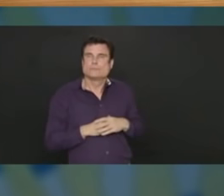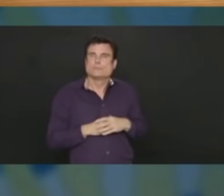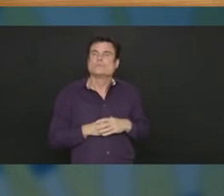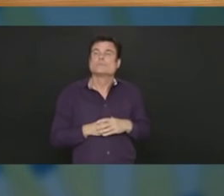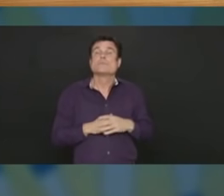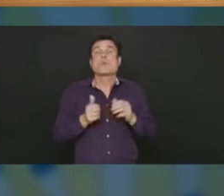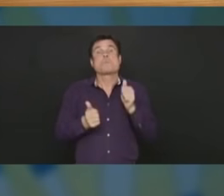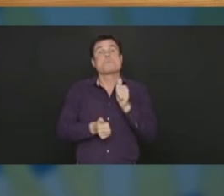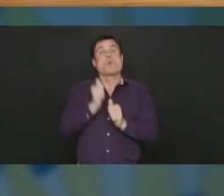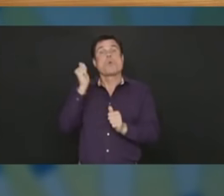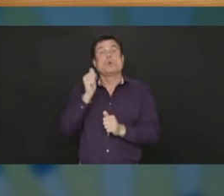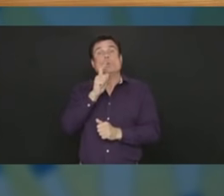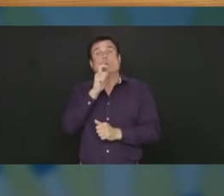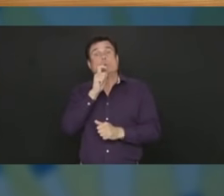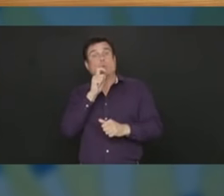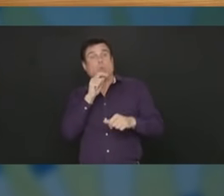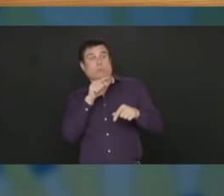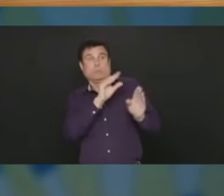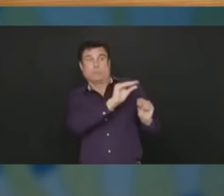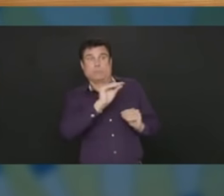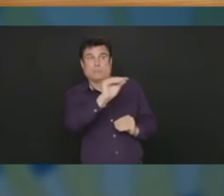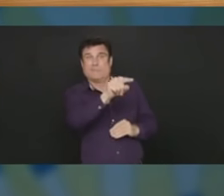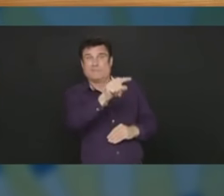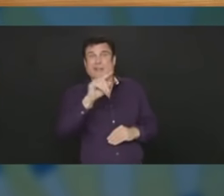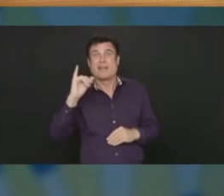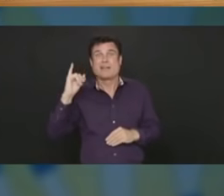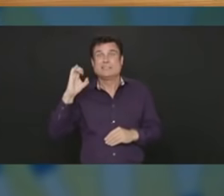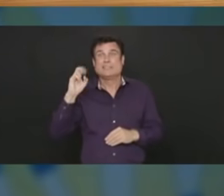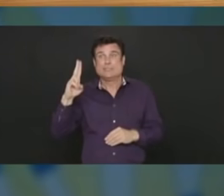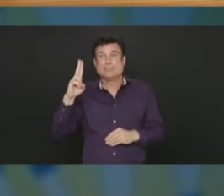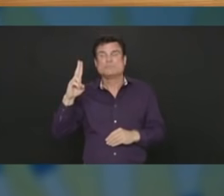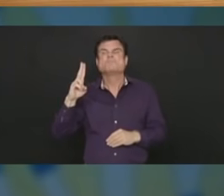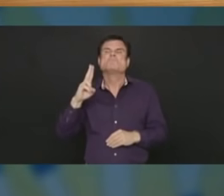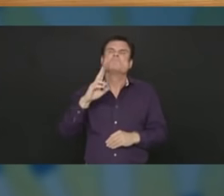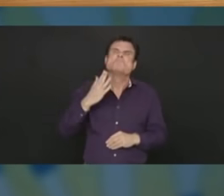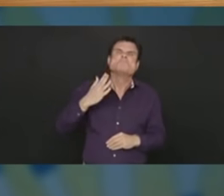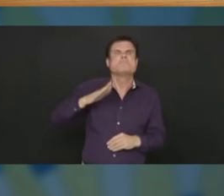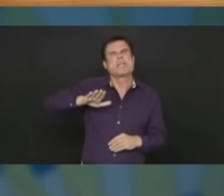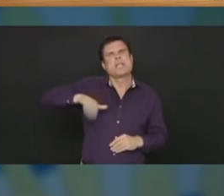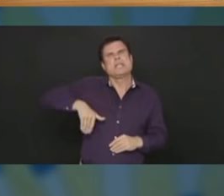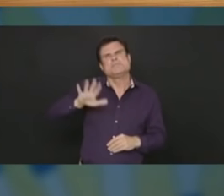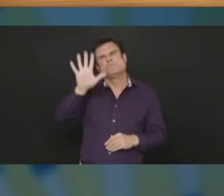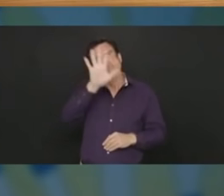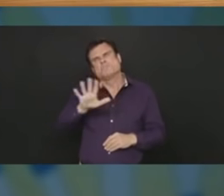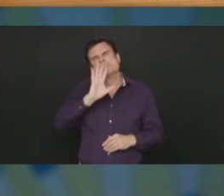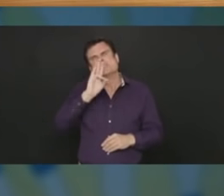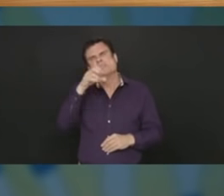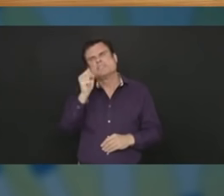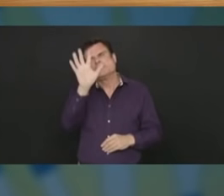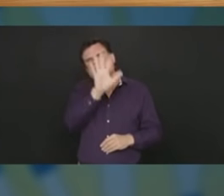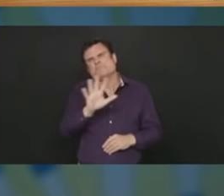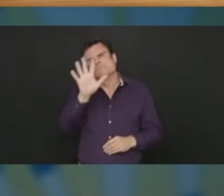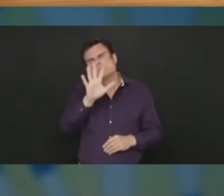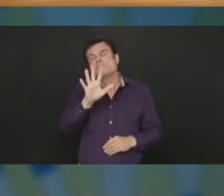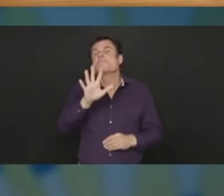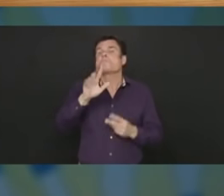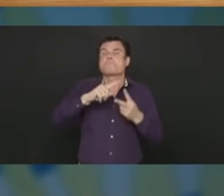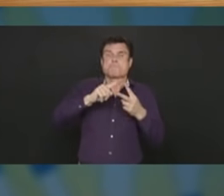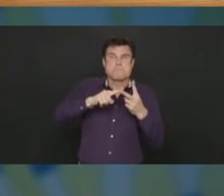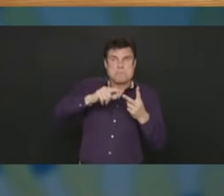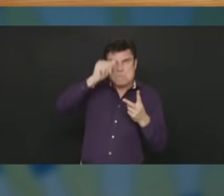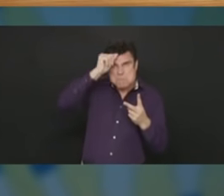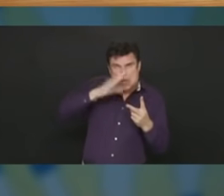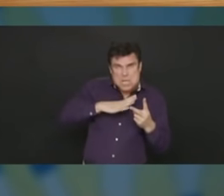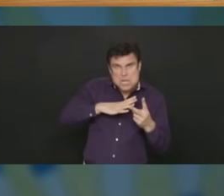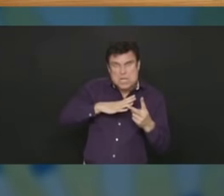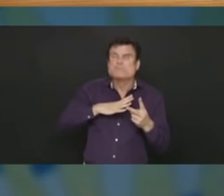women required that critical care. I will also point out, though, that younger people are not immune, and we are